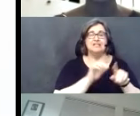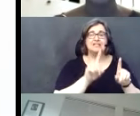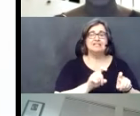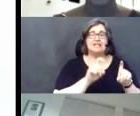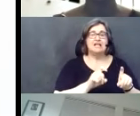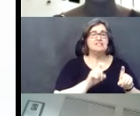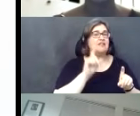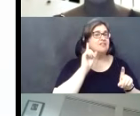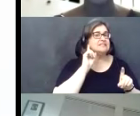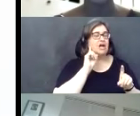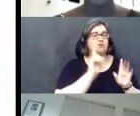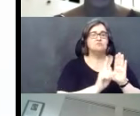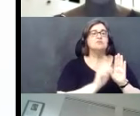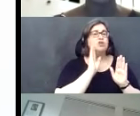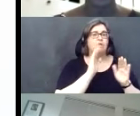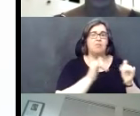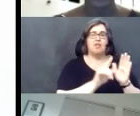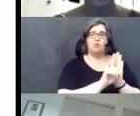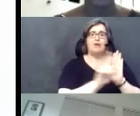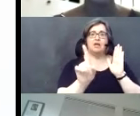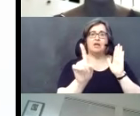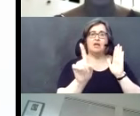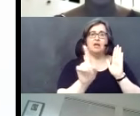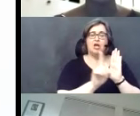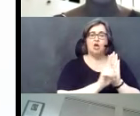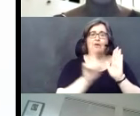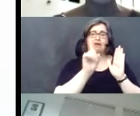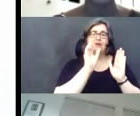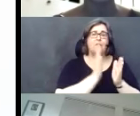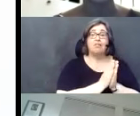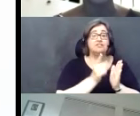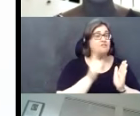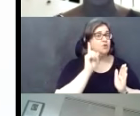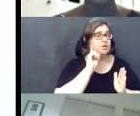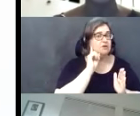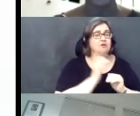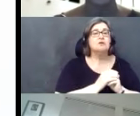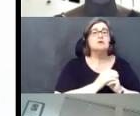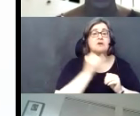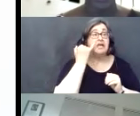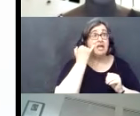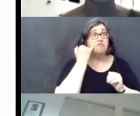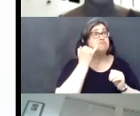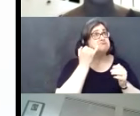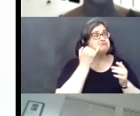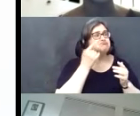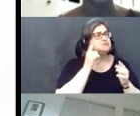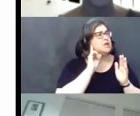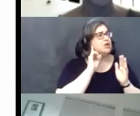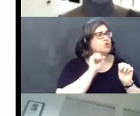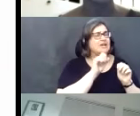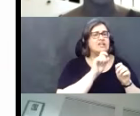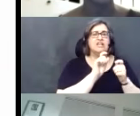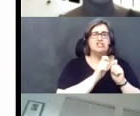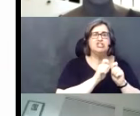speaker. It will play a ringtone and ask if you heard it. From there, you can continue to adjust your audio settings. No need to test your